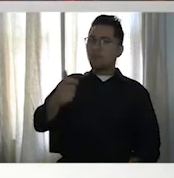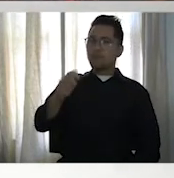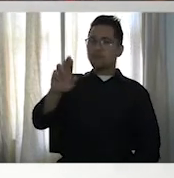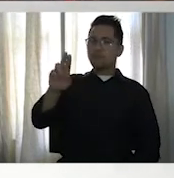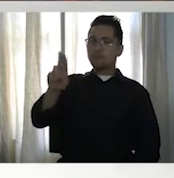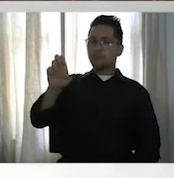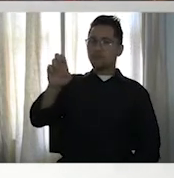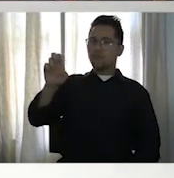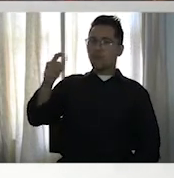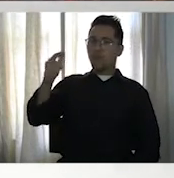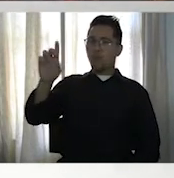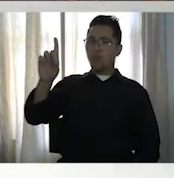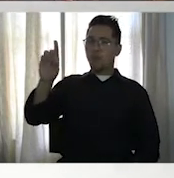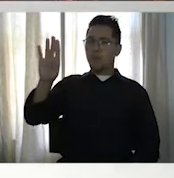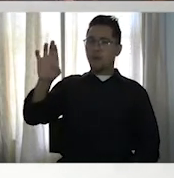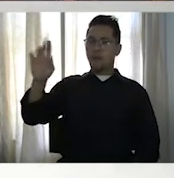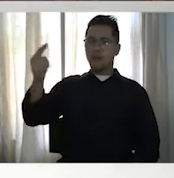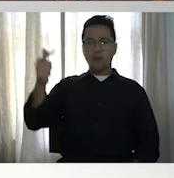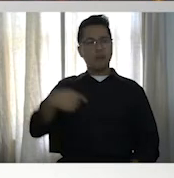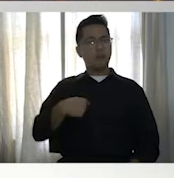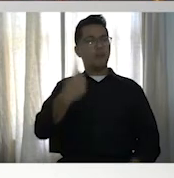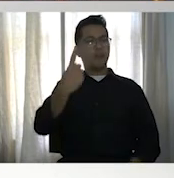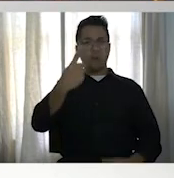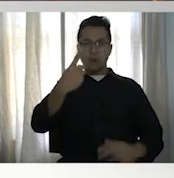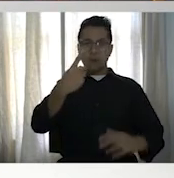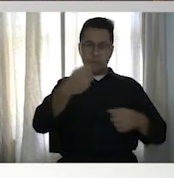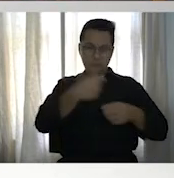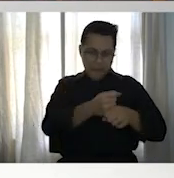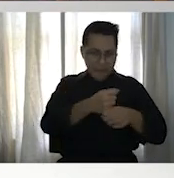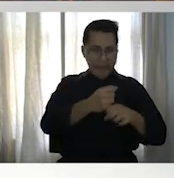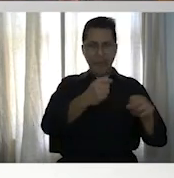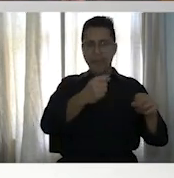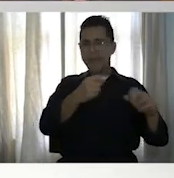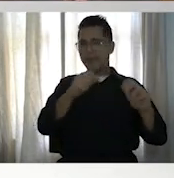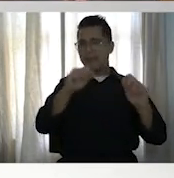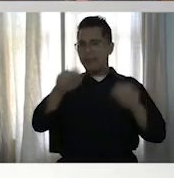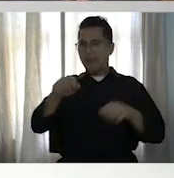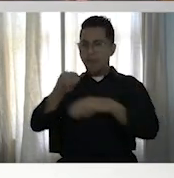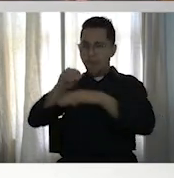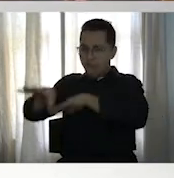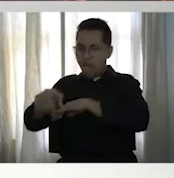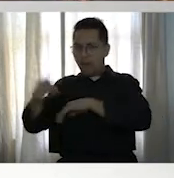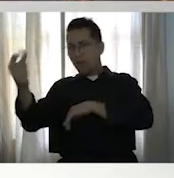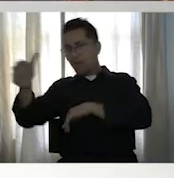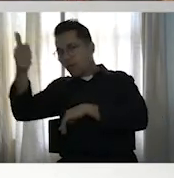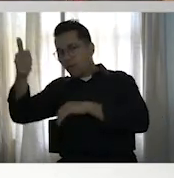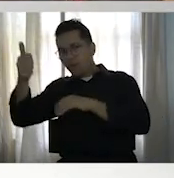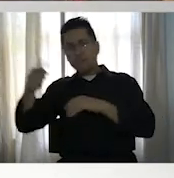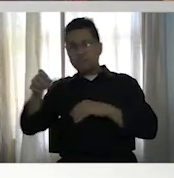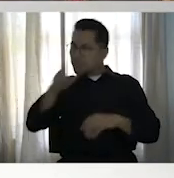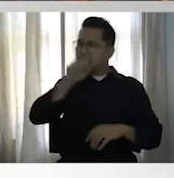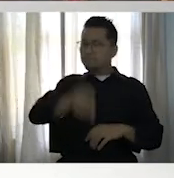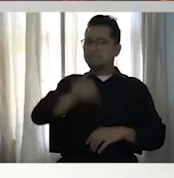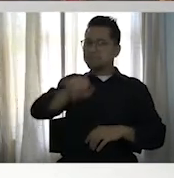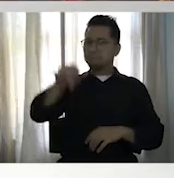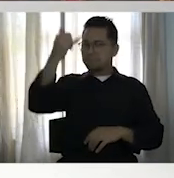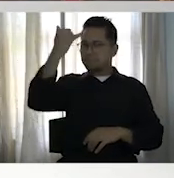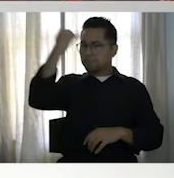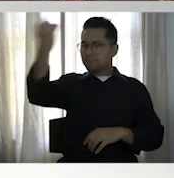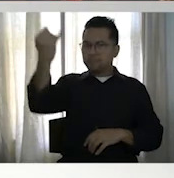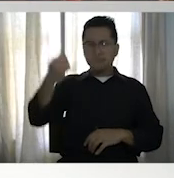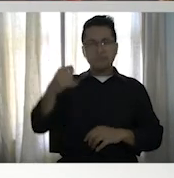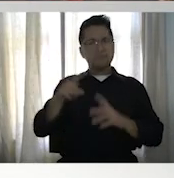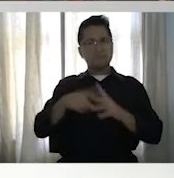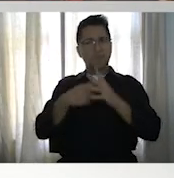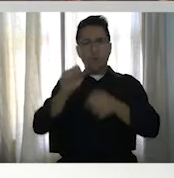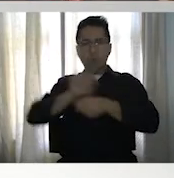build contraptions. One thing causes another thing to happen. And they were really into that idea. And they started working